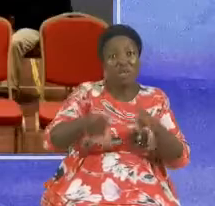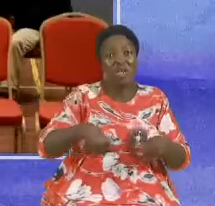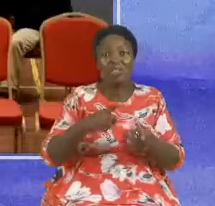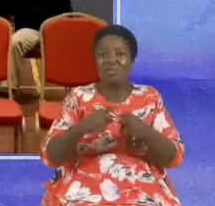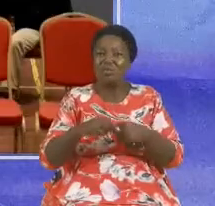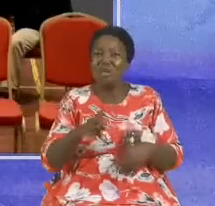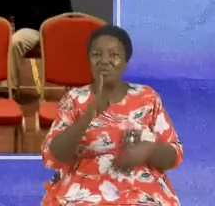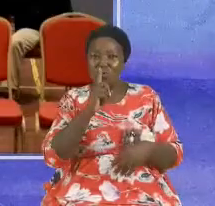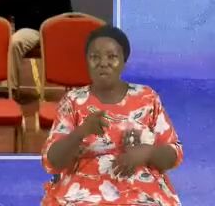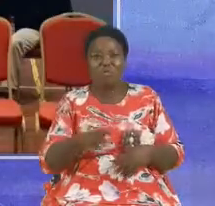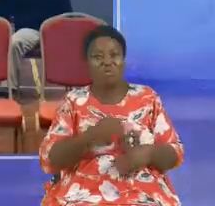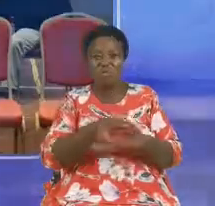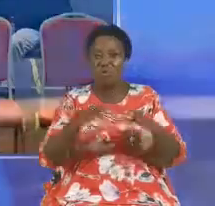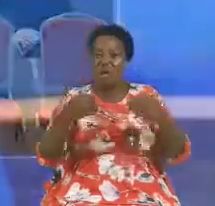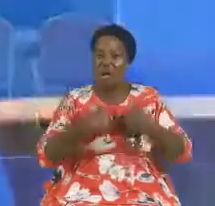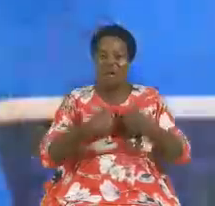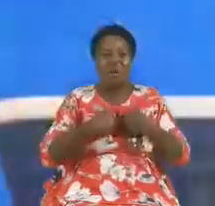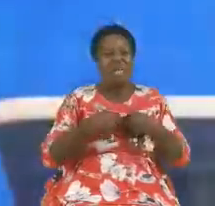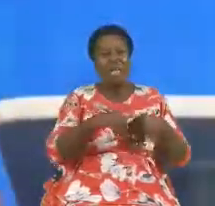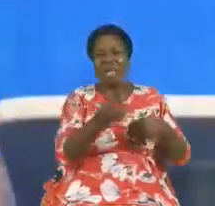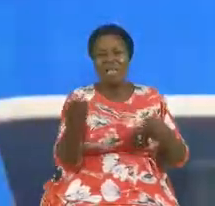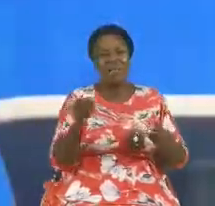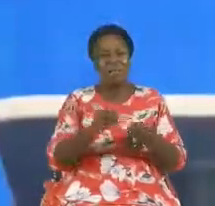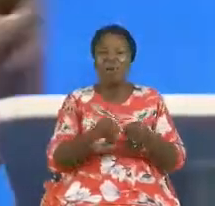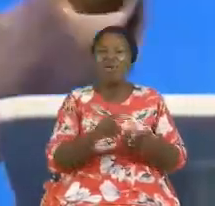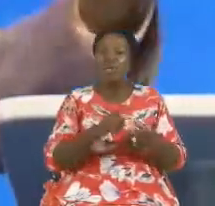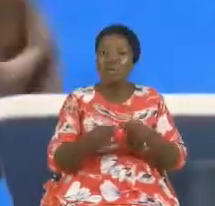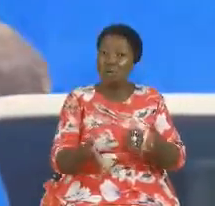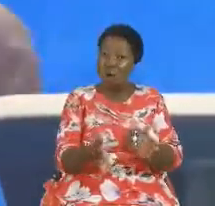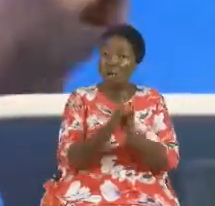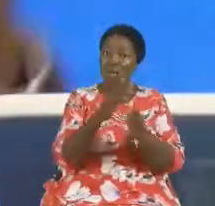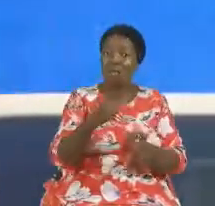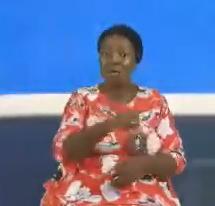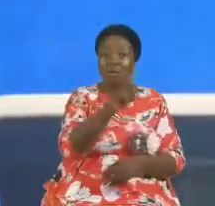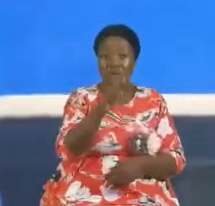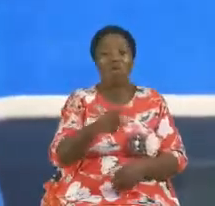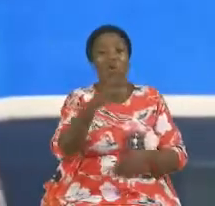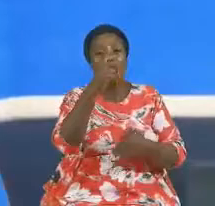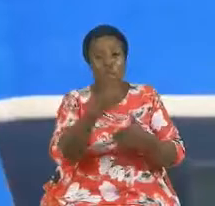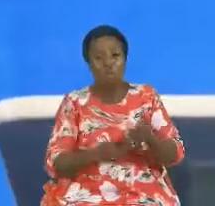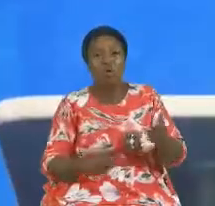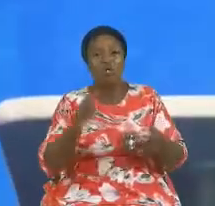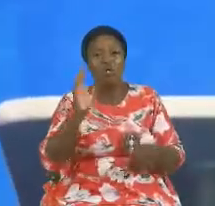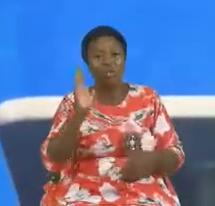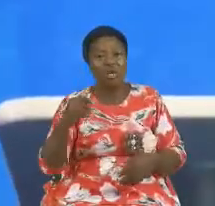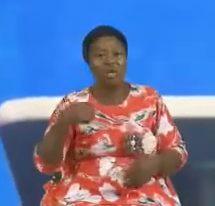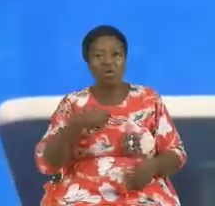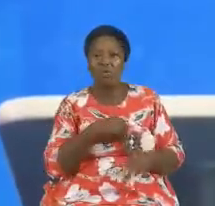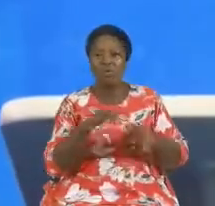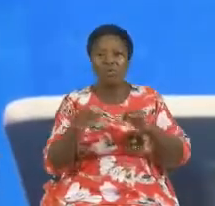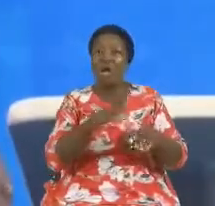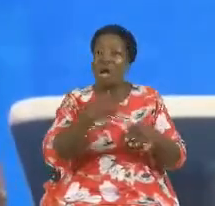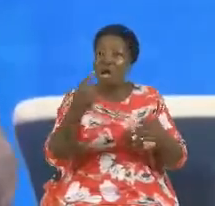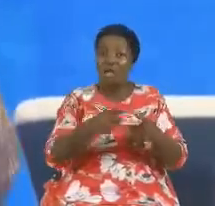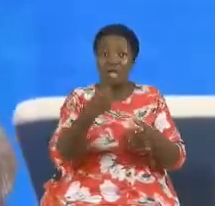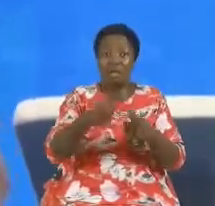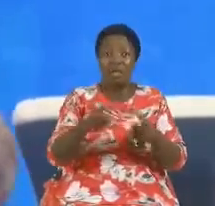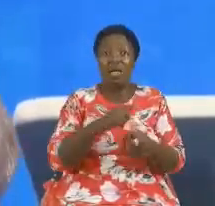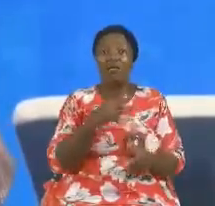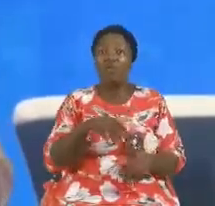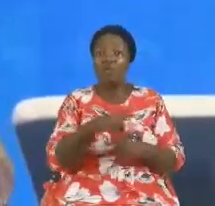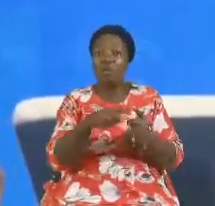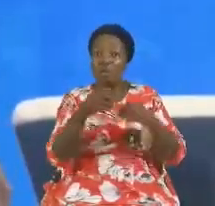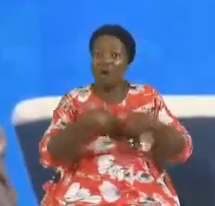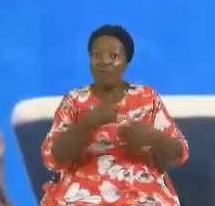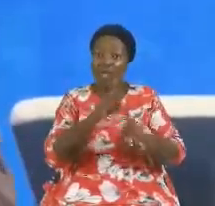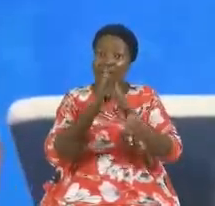right, and that then brings confusion and the assurance you don't have anymore, you ask the question, what